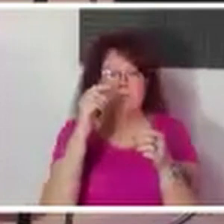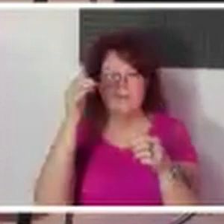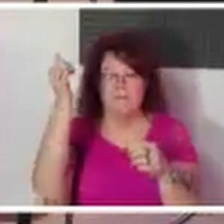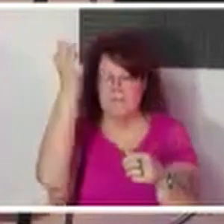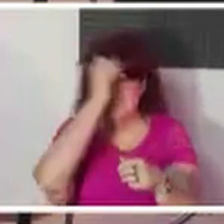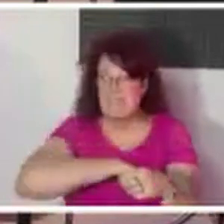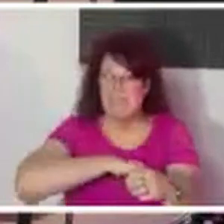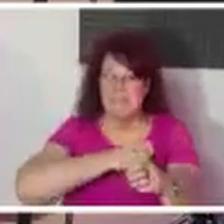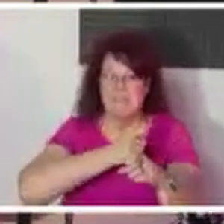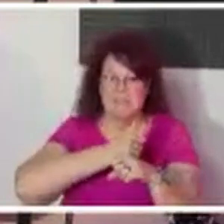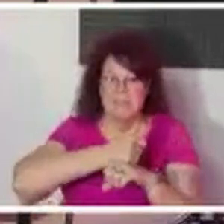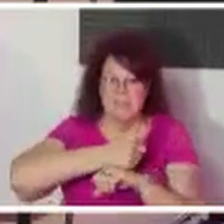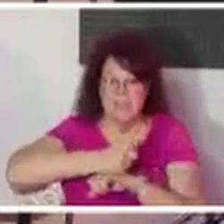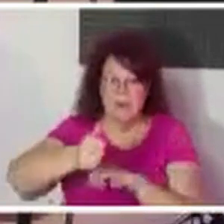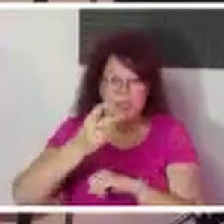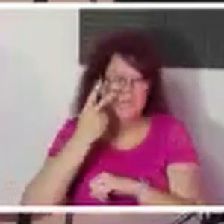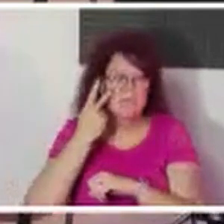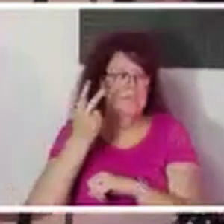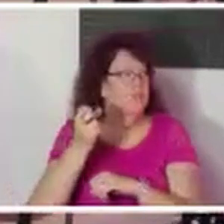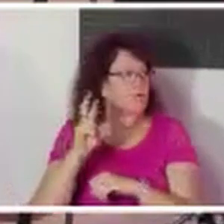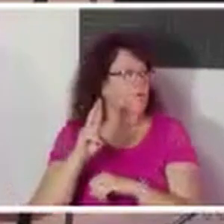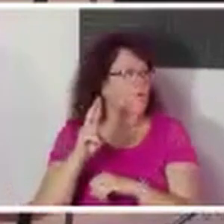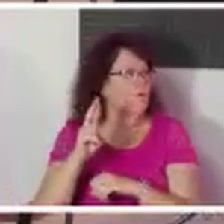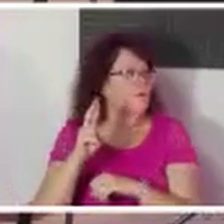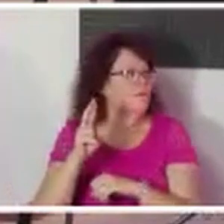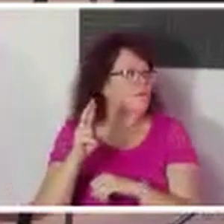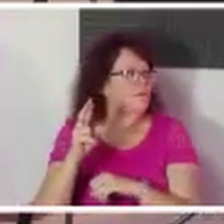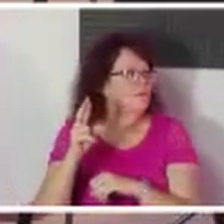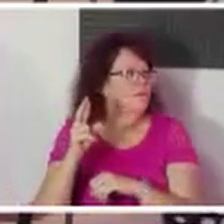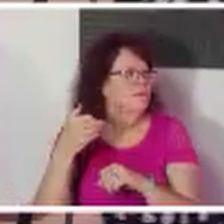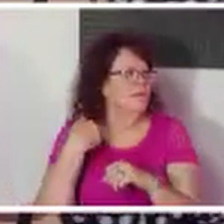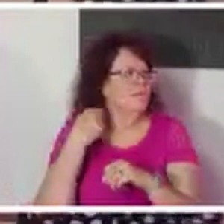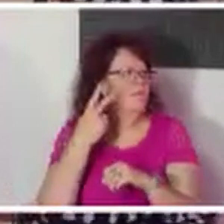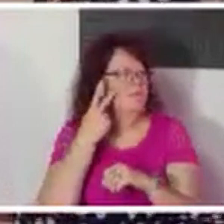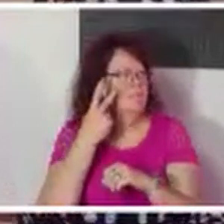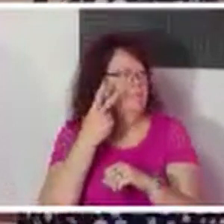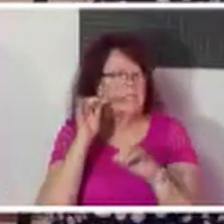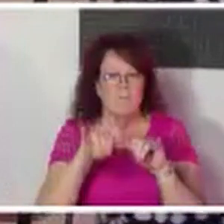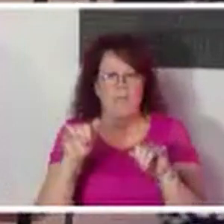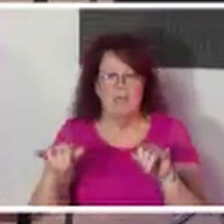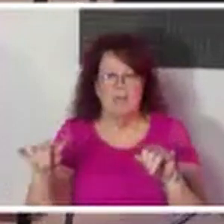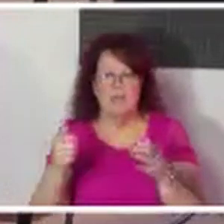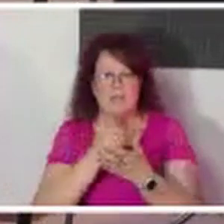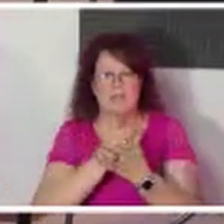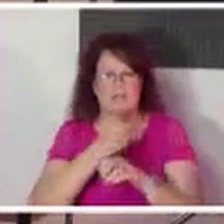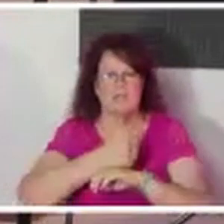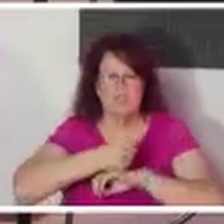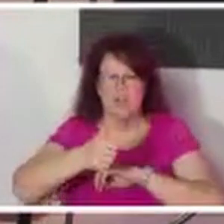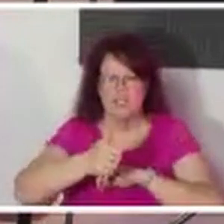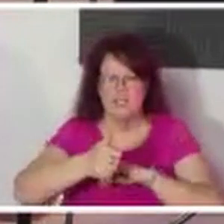you have seen? Or have you seen, I know, or have you seen a pattern of charges within the individuals